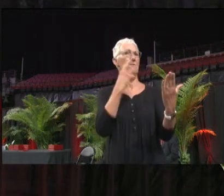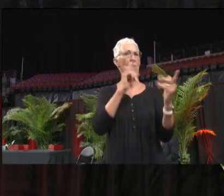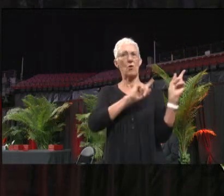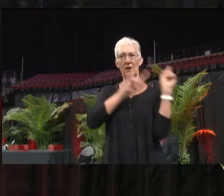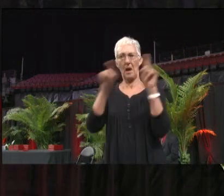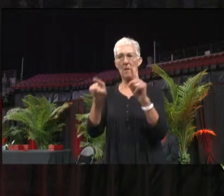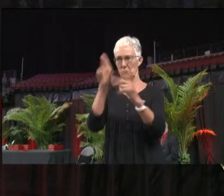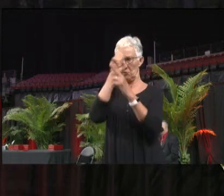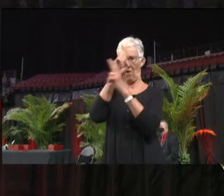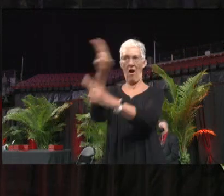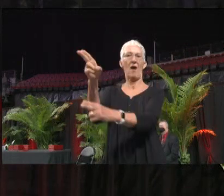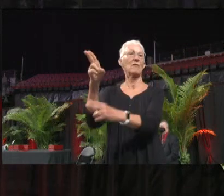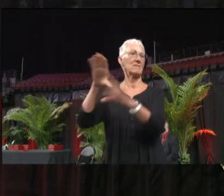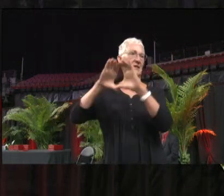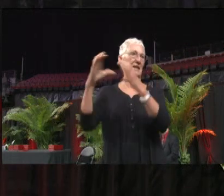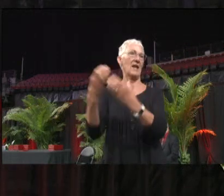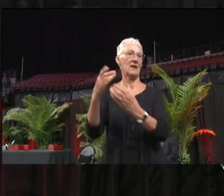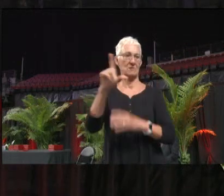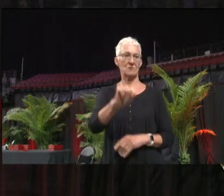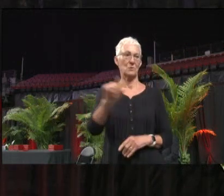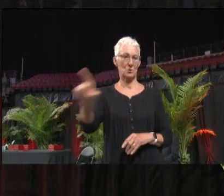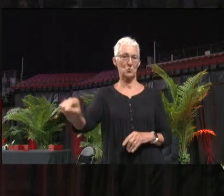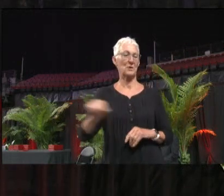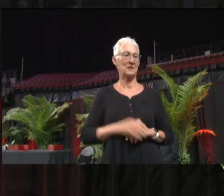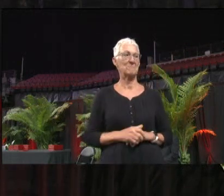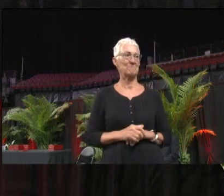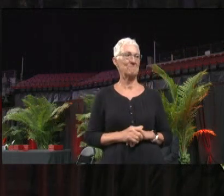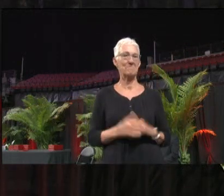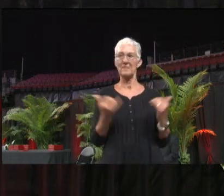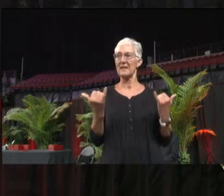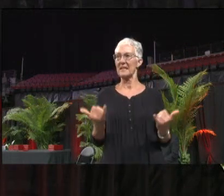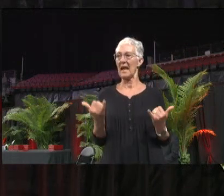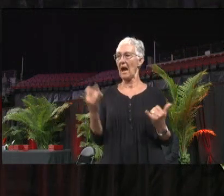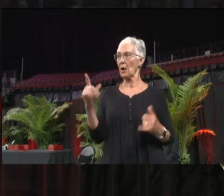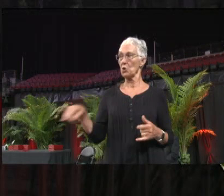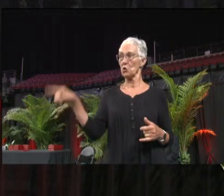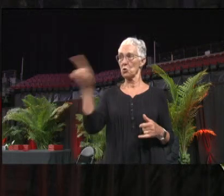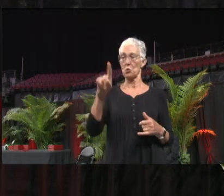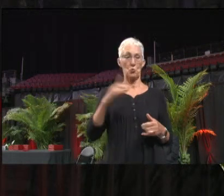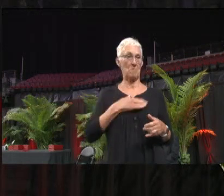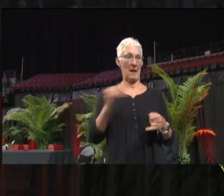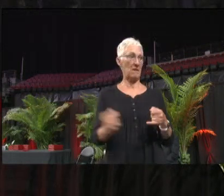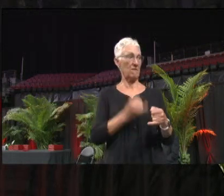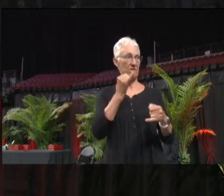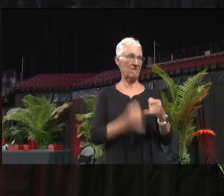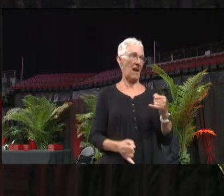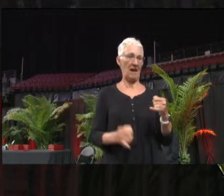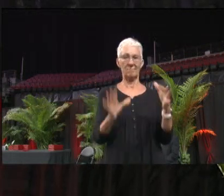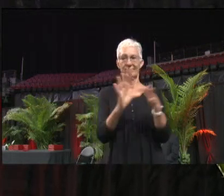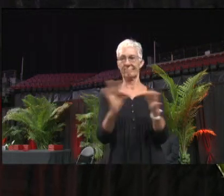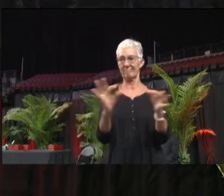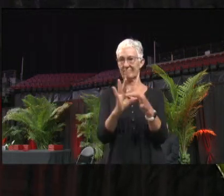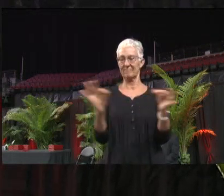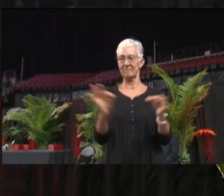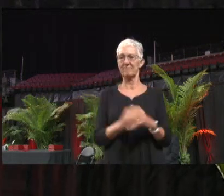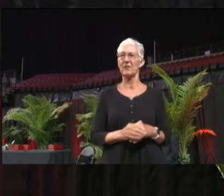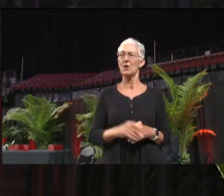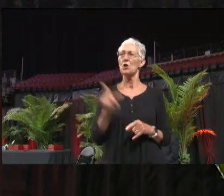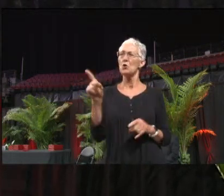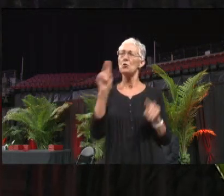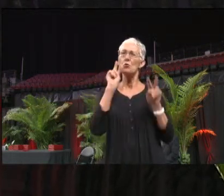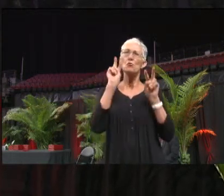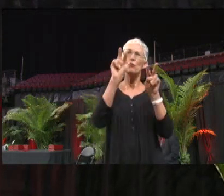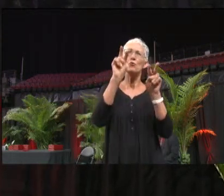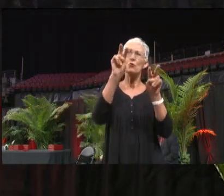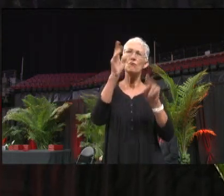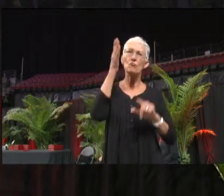class of 2020. Now to you, a final word. As you look to your future, class of